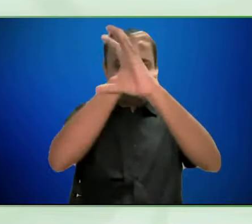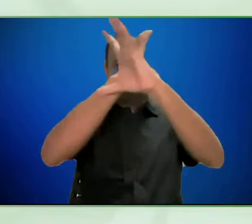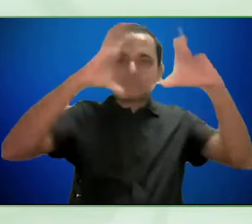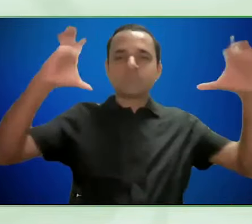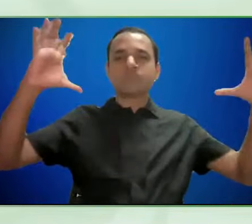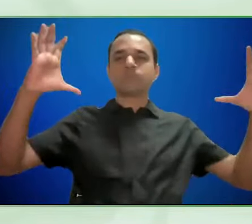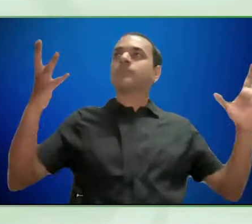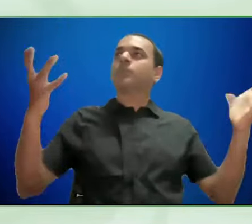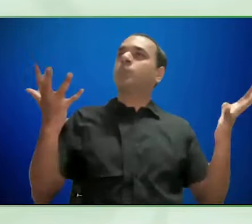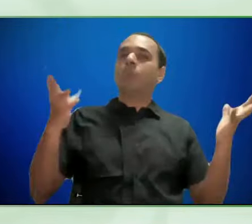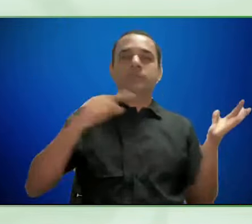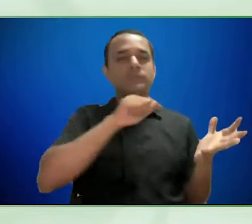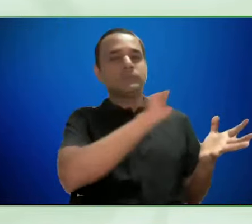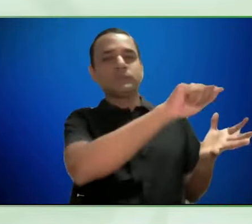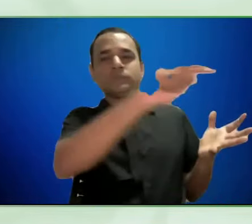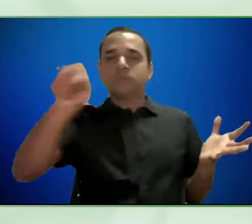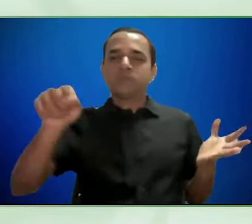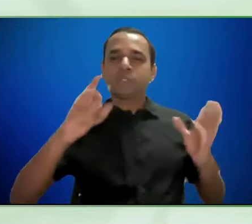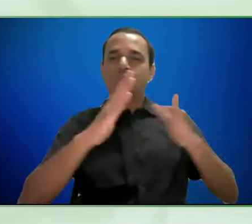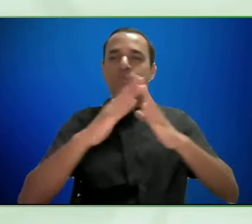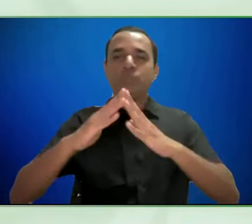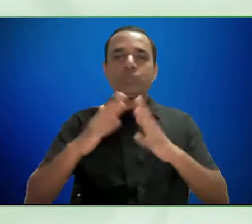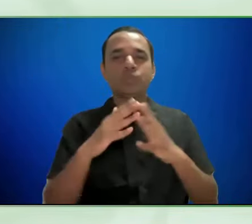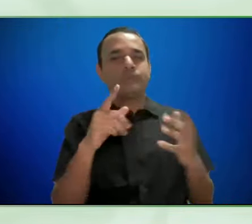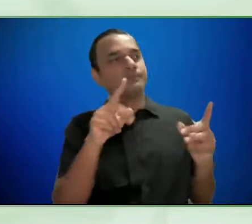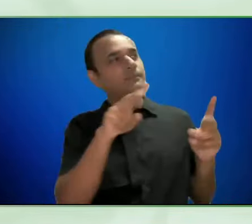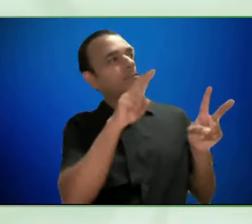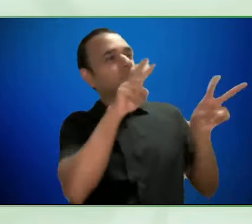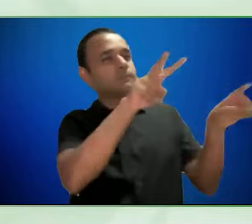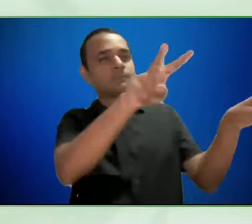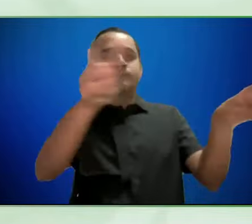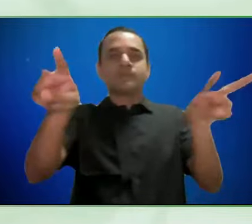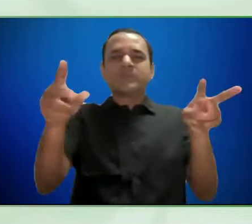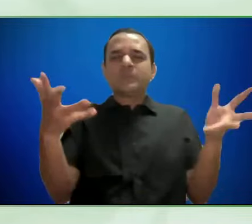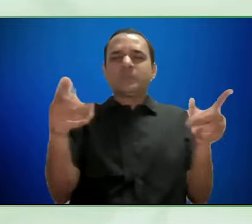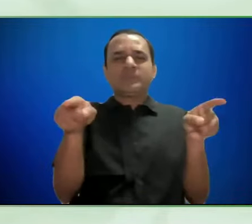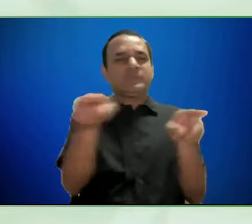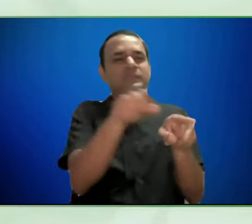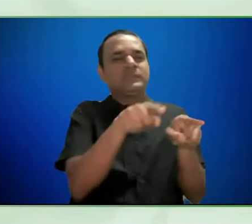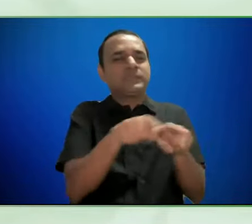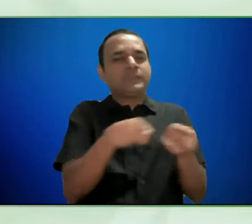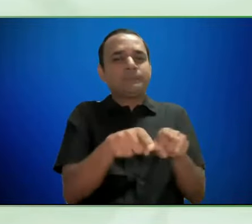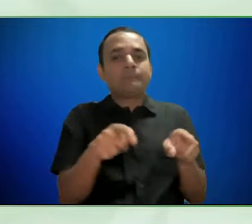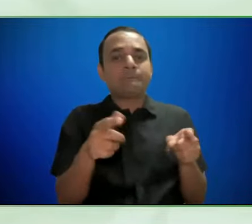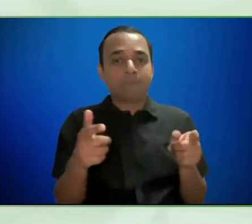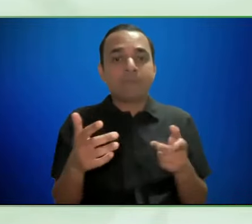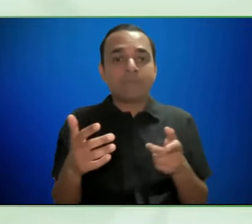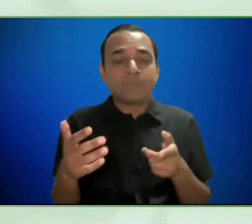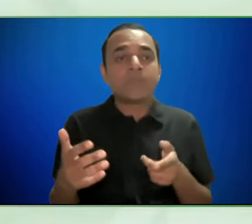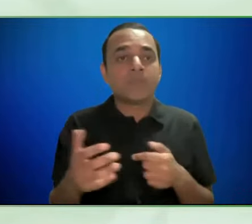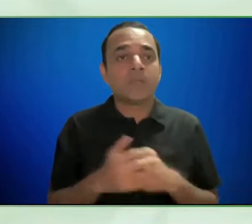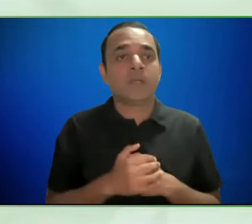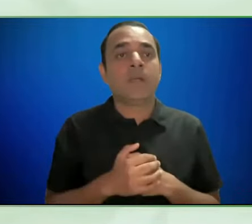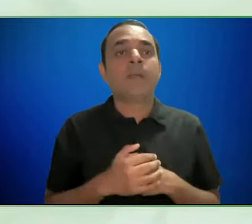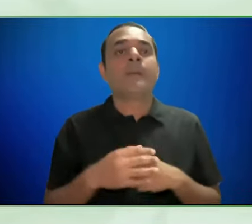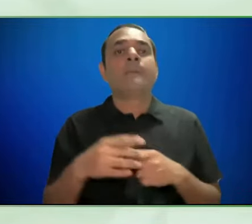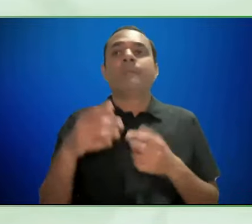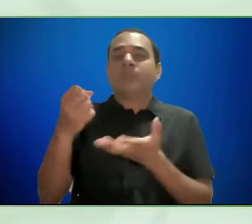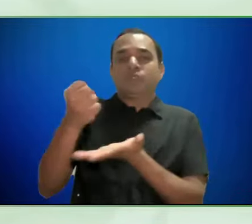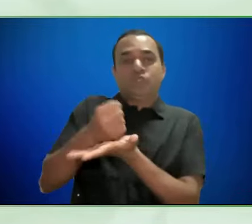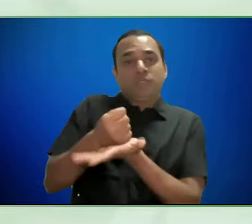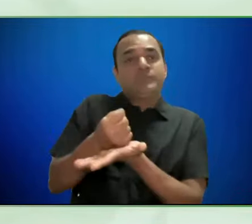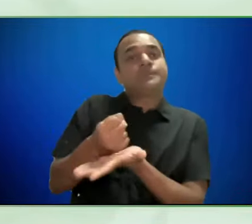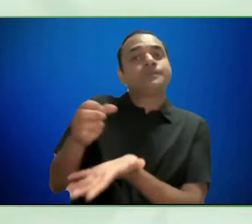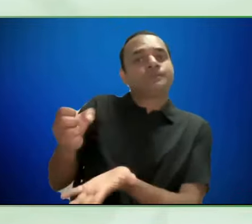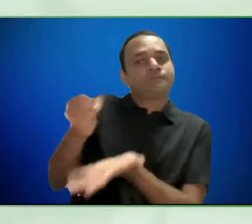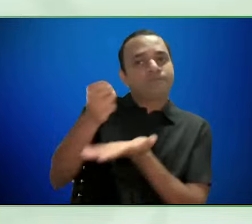future plans? I think you have set your goals for 2025 already to bring in partners across Europe to go to share this